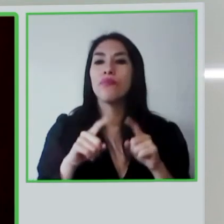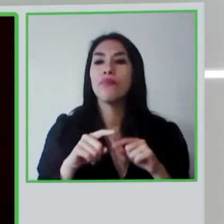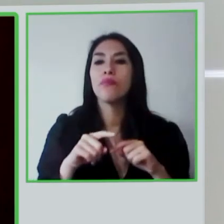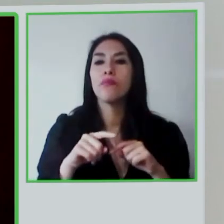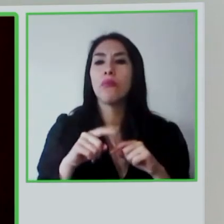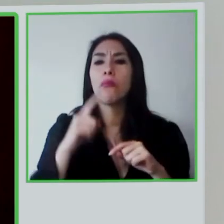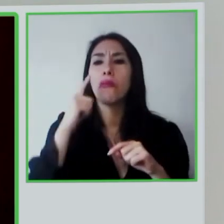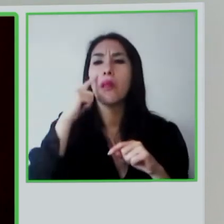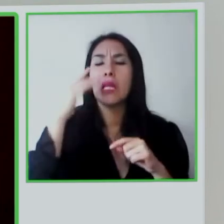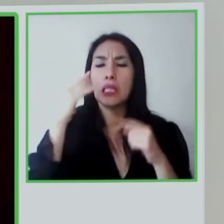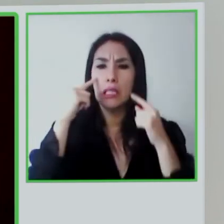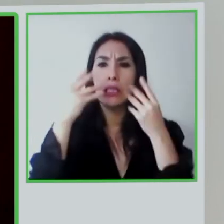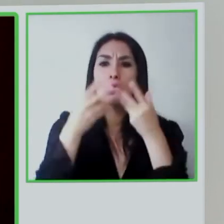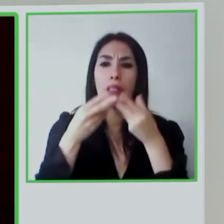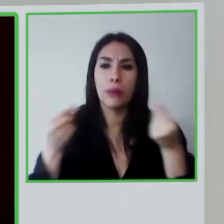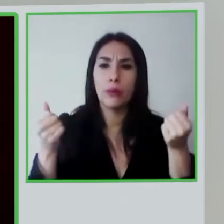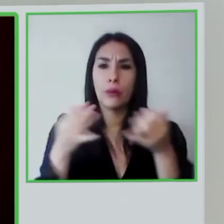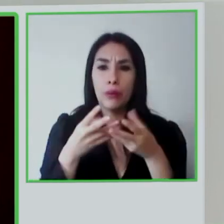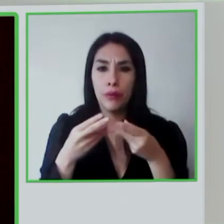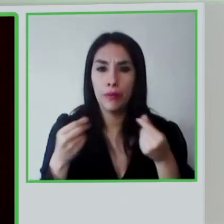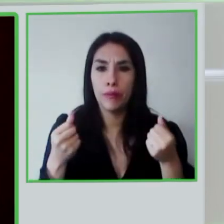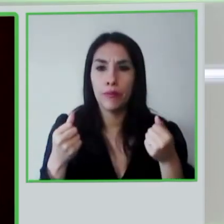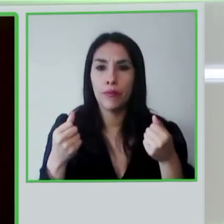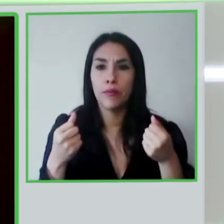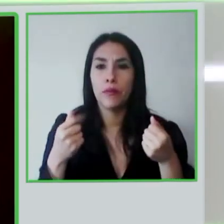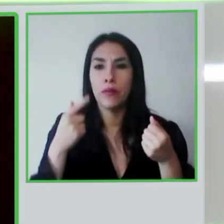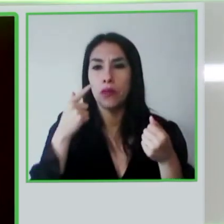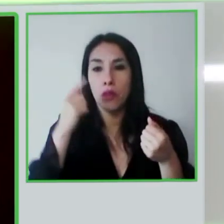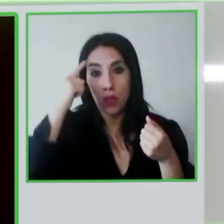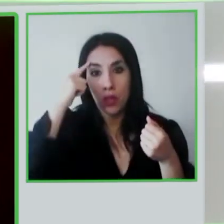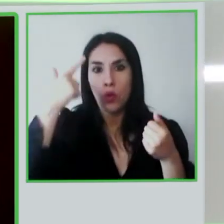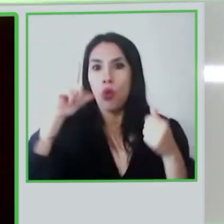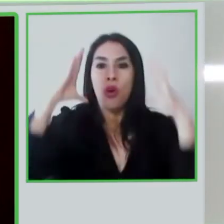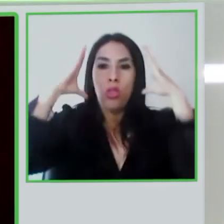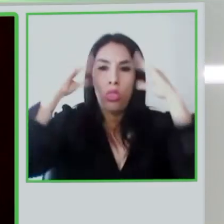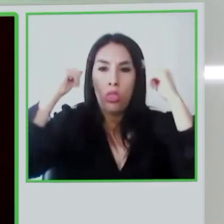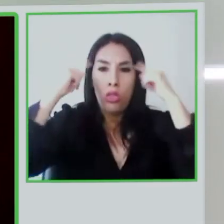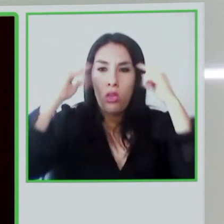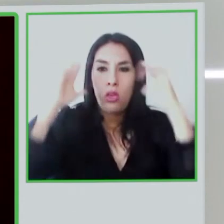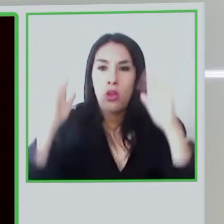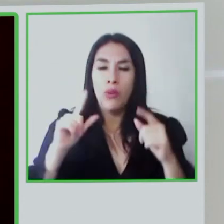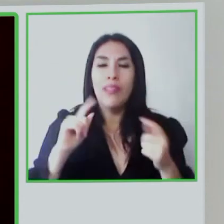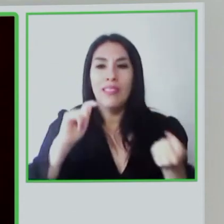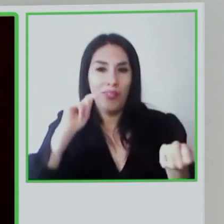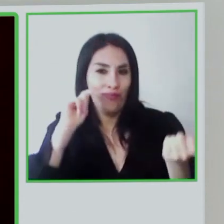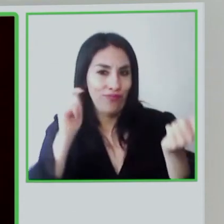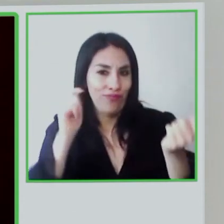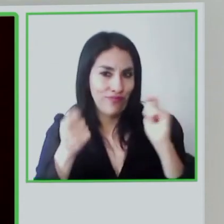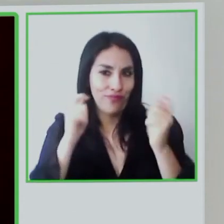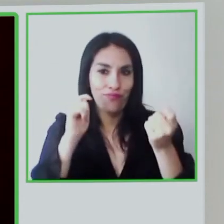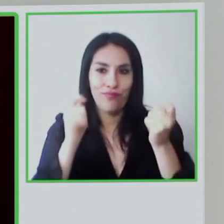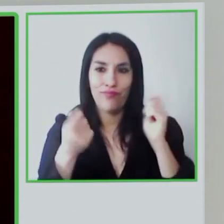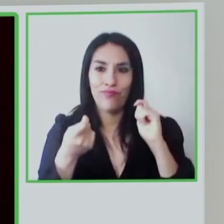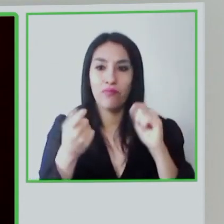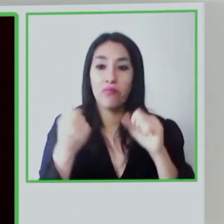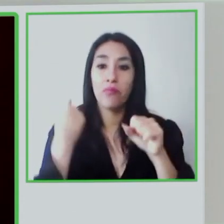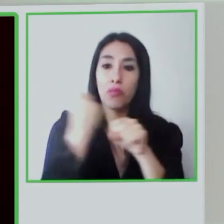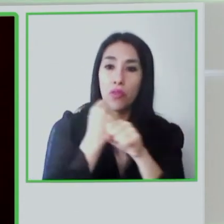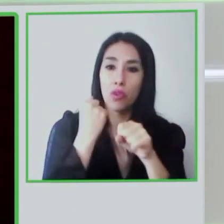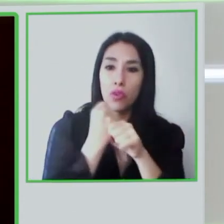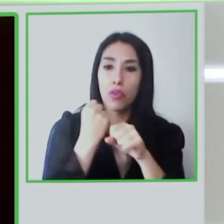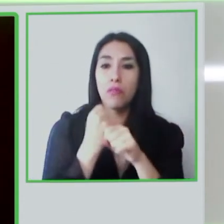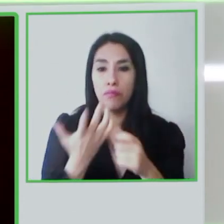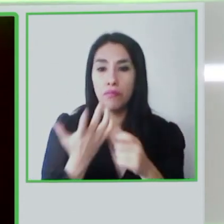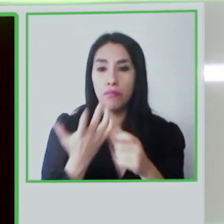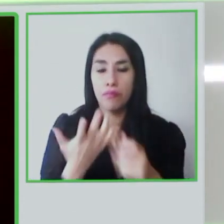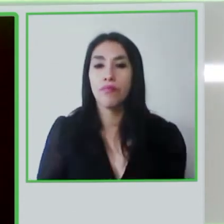and understand that needs to be done and when has to be done, they will concentrate and focus on